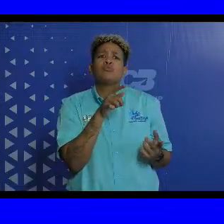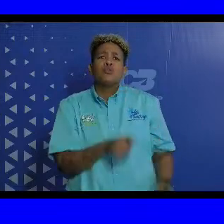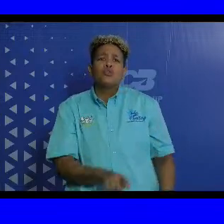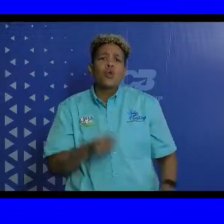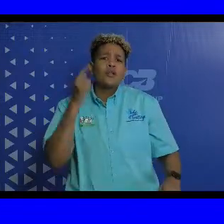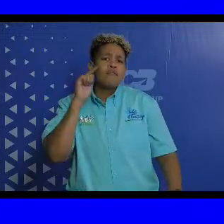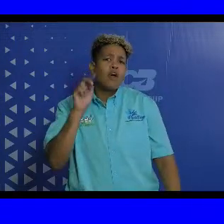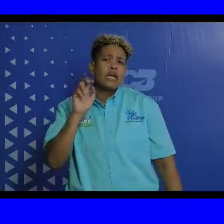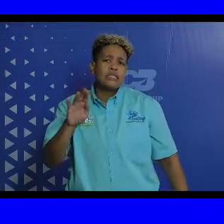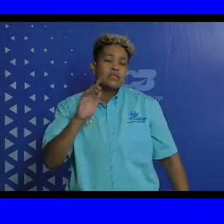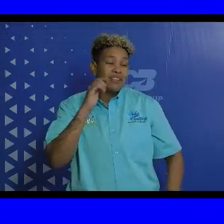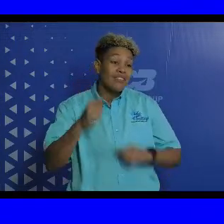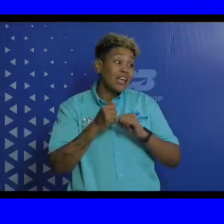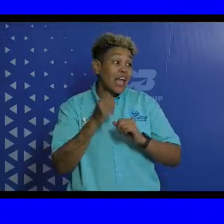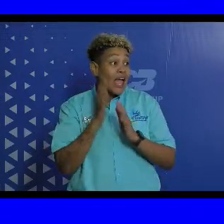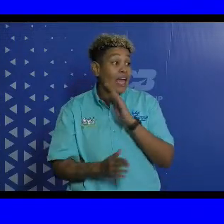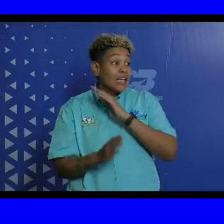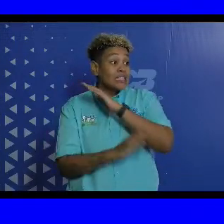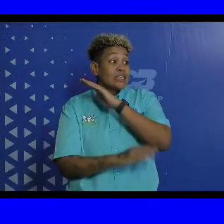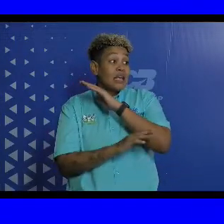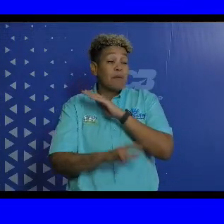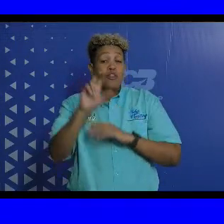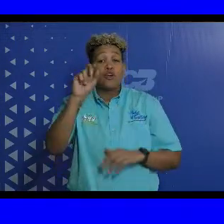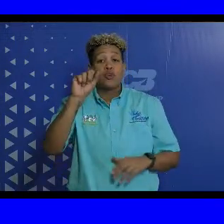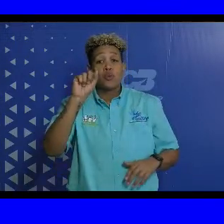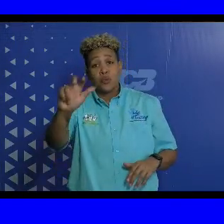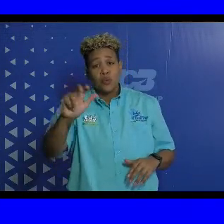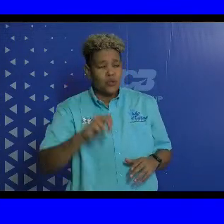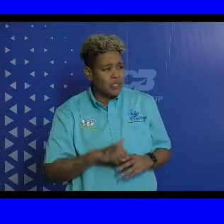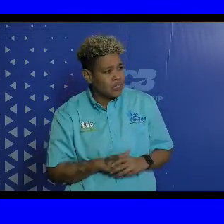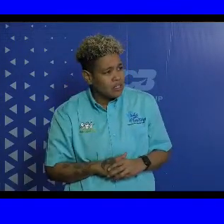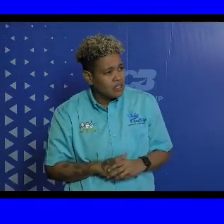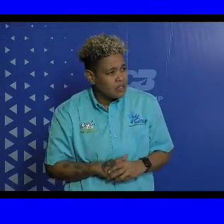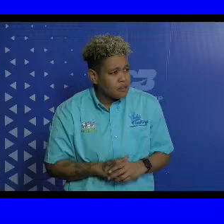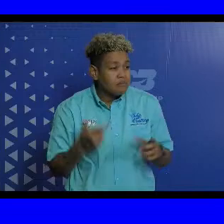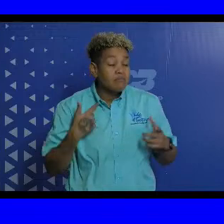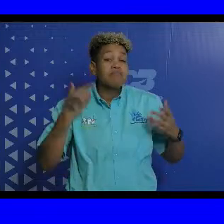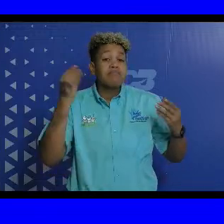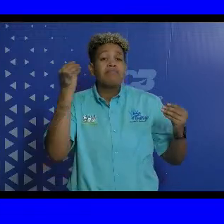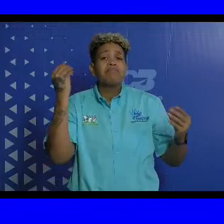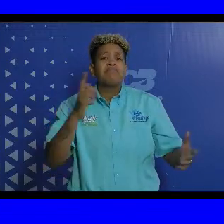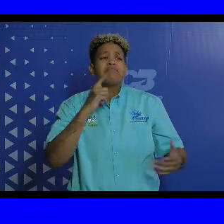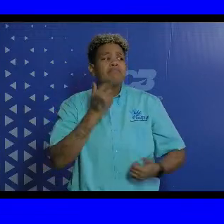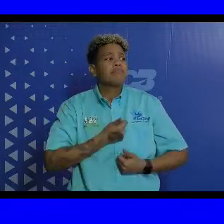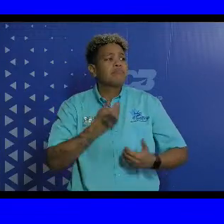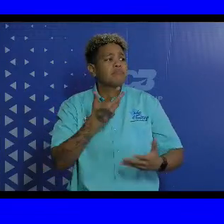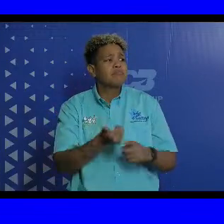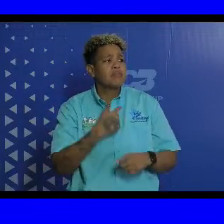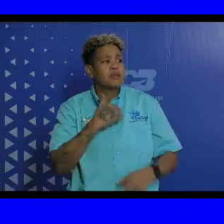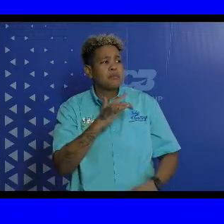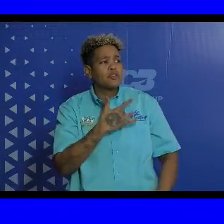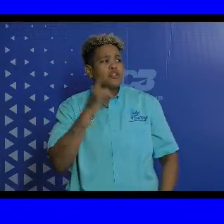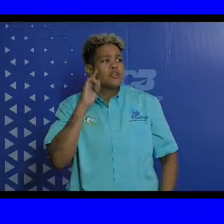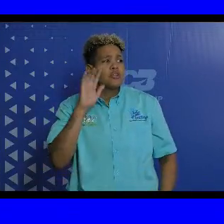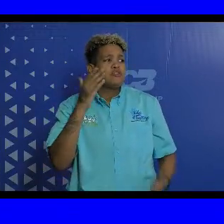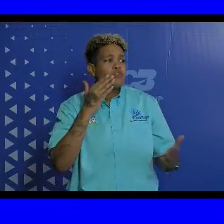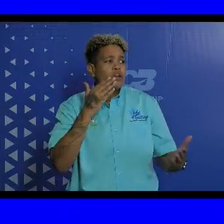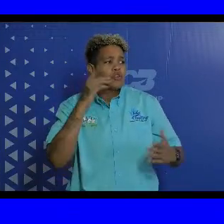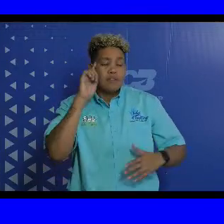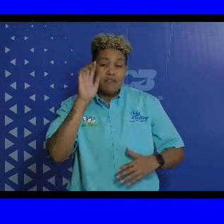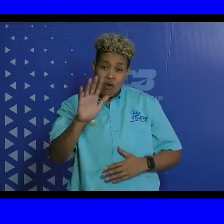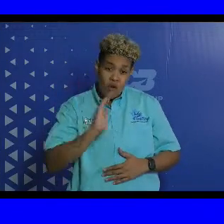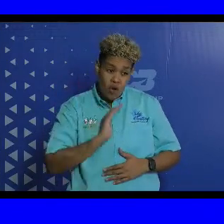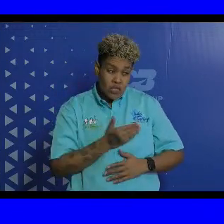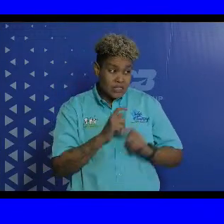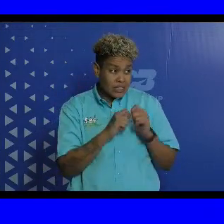results for the year ended September 30, 2023. Let me start by expressing my appreciation and